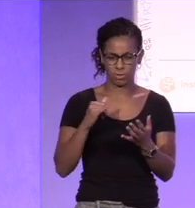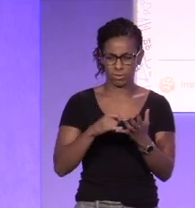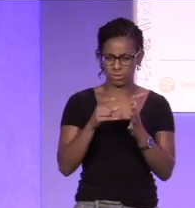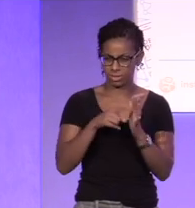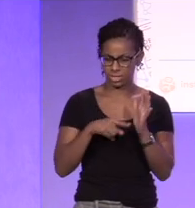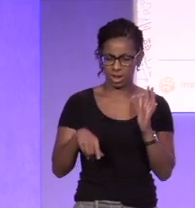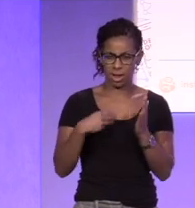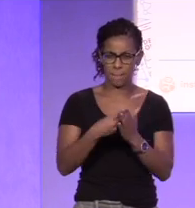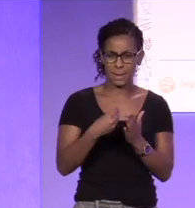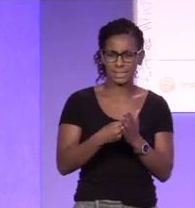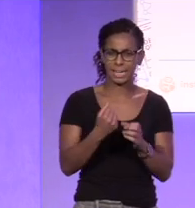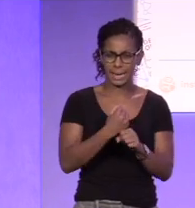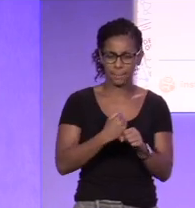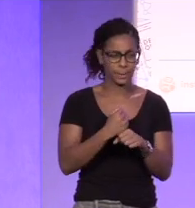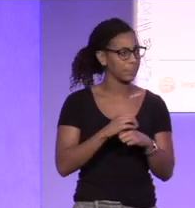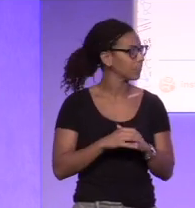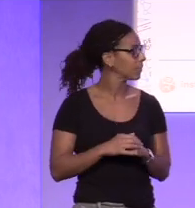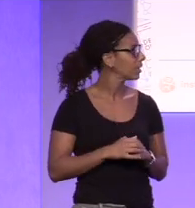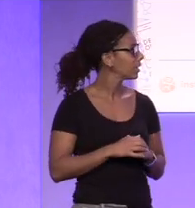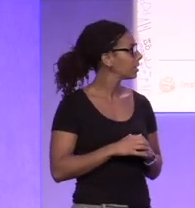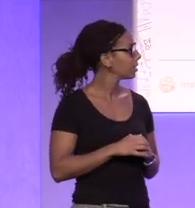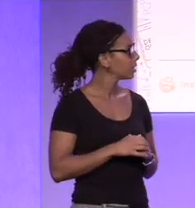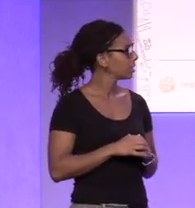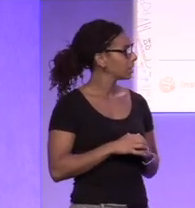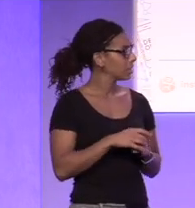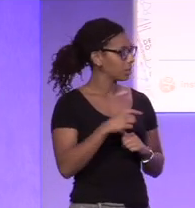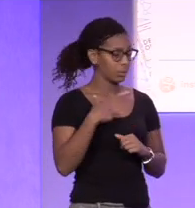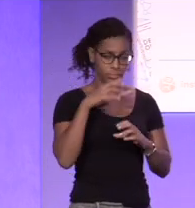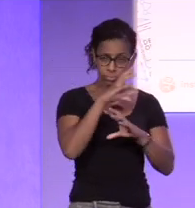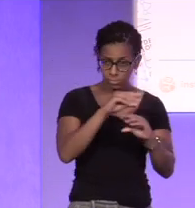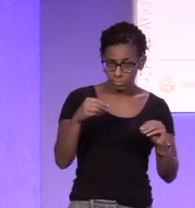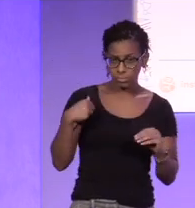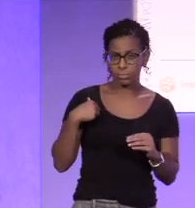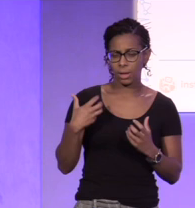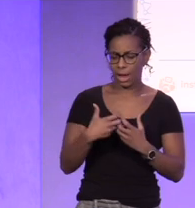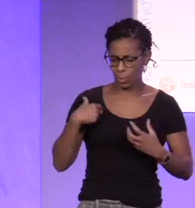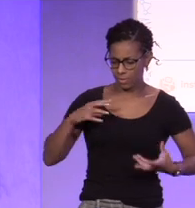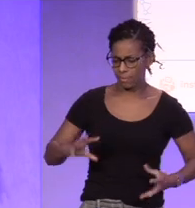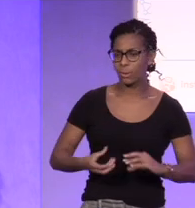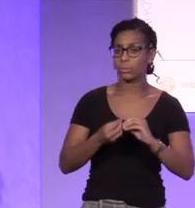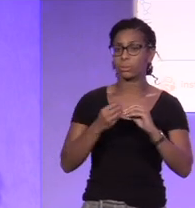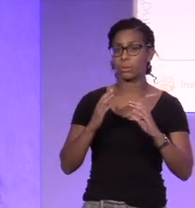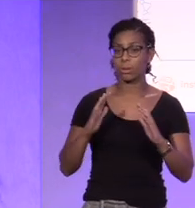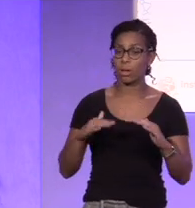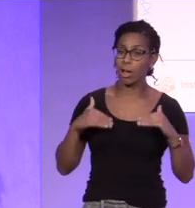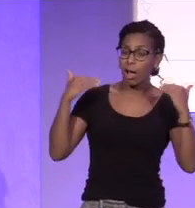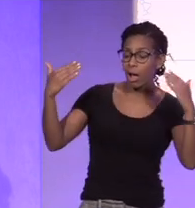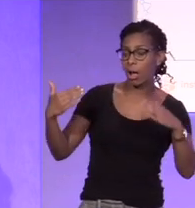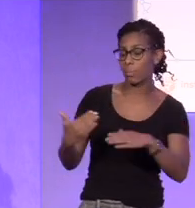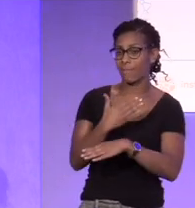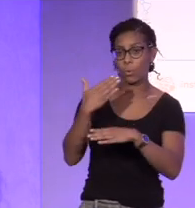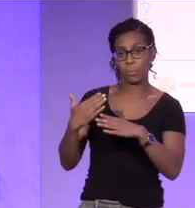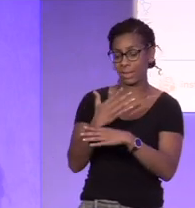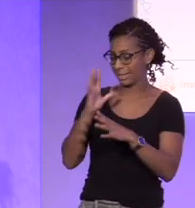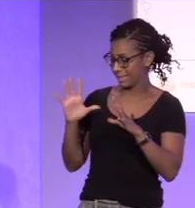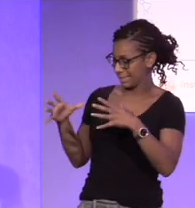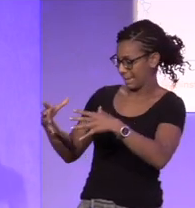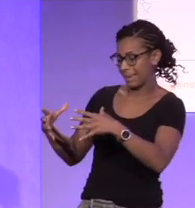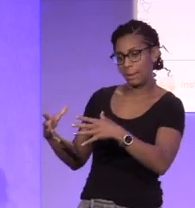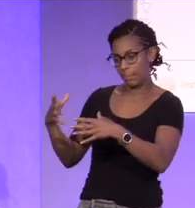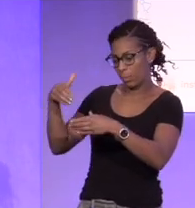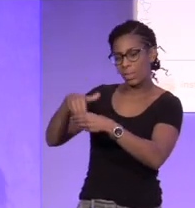I'm going to be talking to you about how we've been able to build what we consider to be a high-performing Agile team with a DevOps culture at its